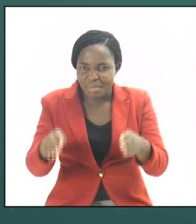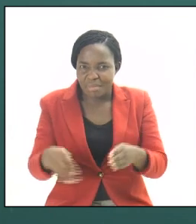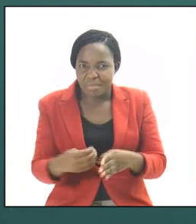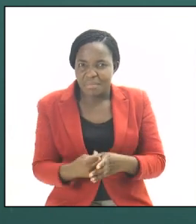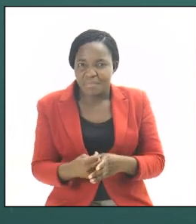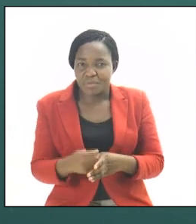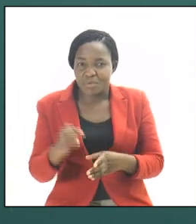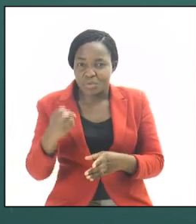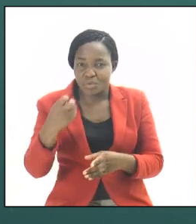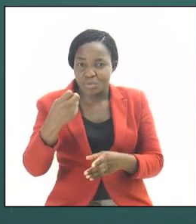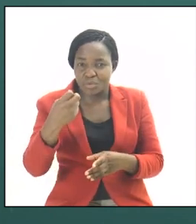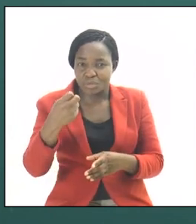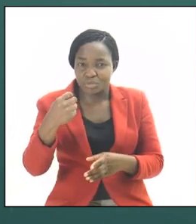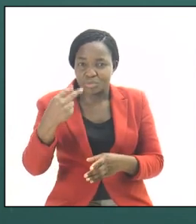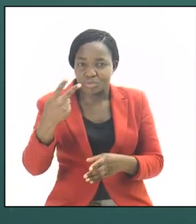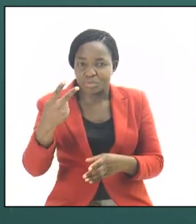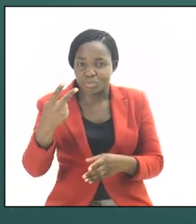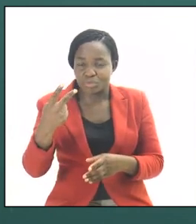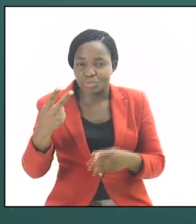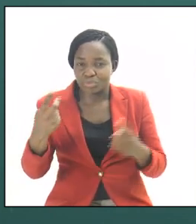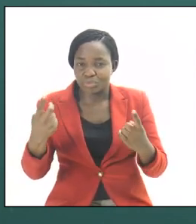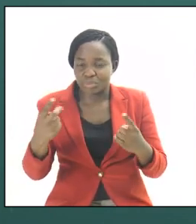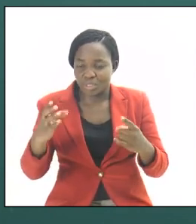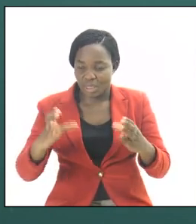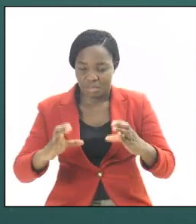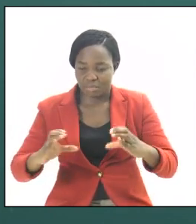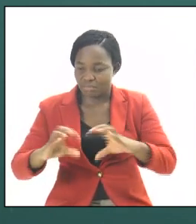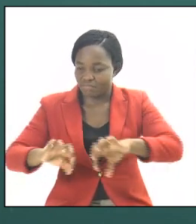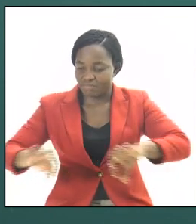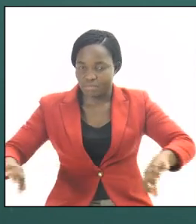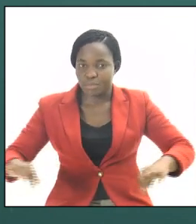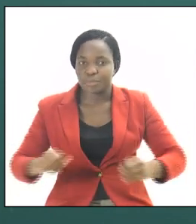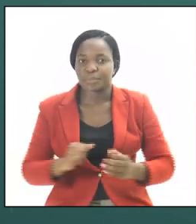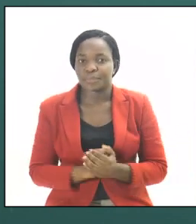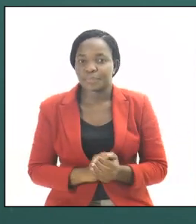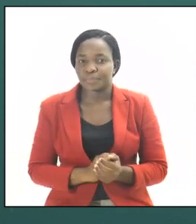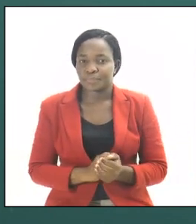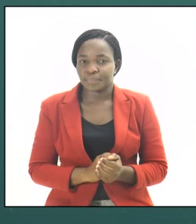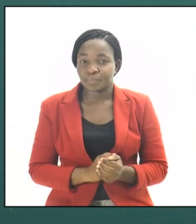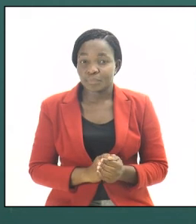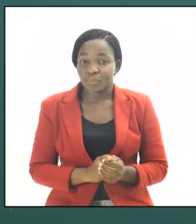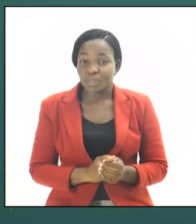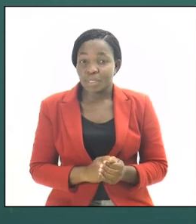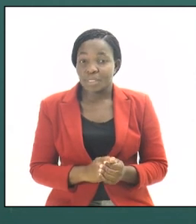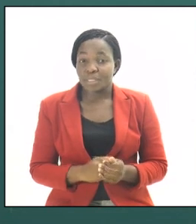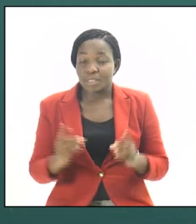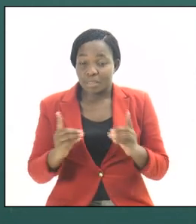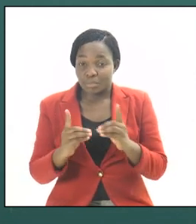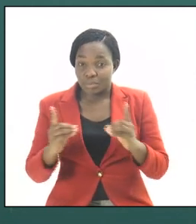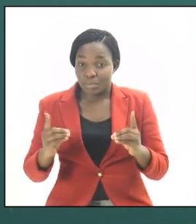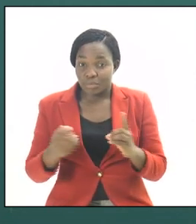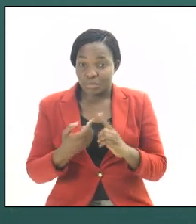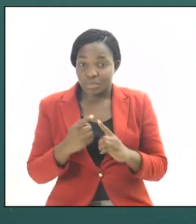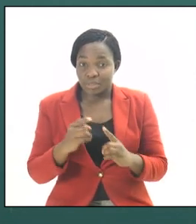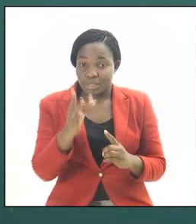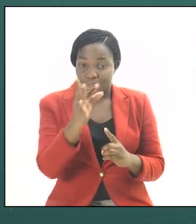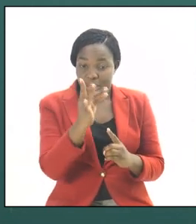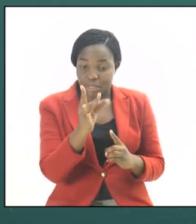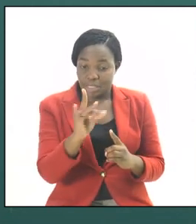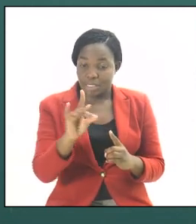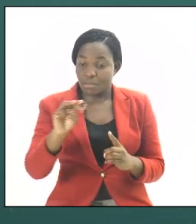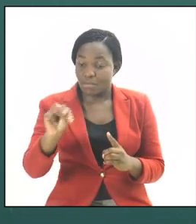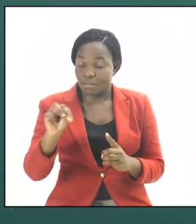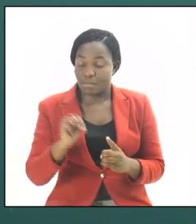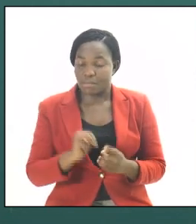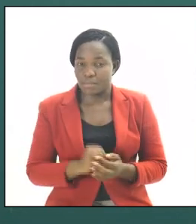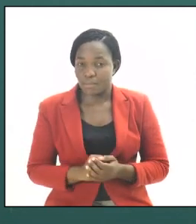two semicircles have been removed. The diameter of each semicircle is 8 meters.